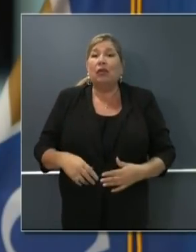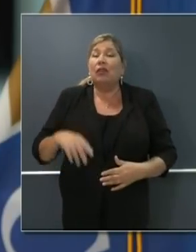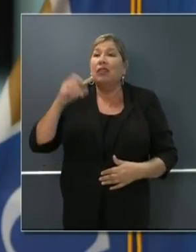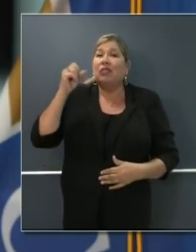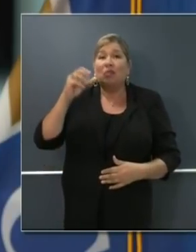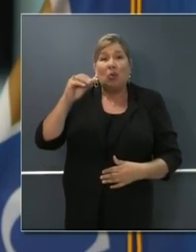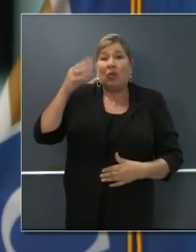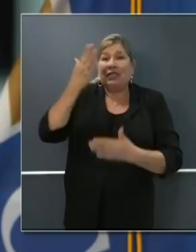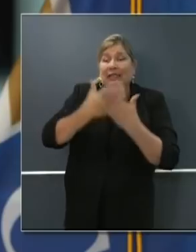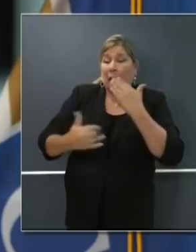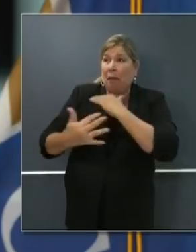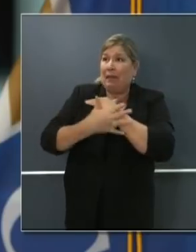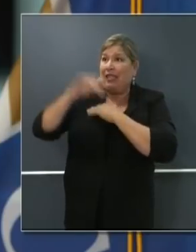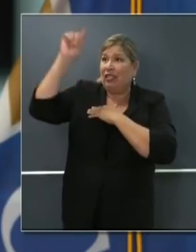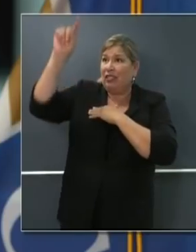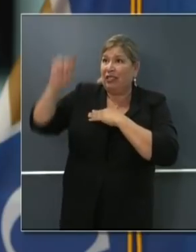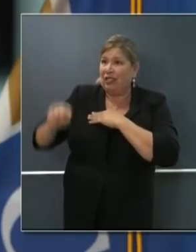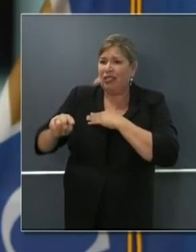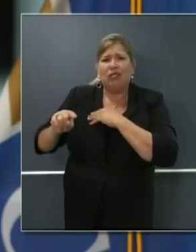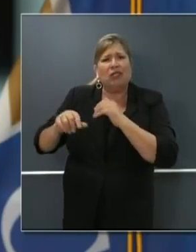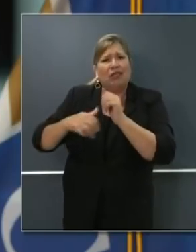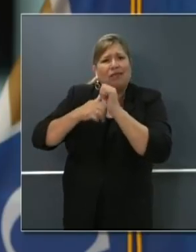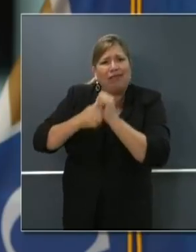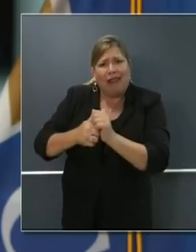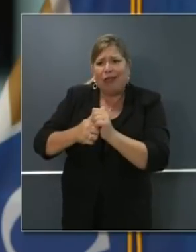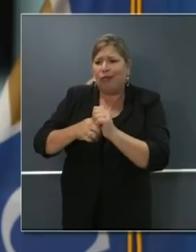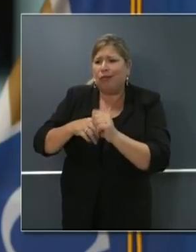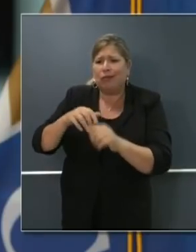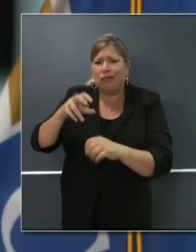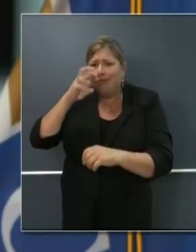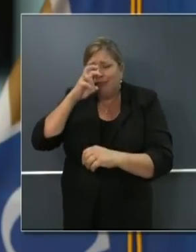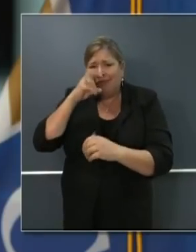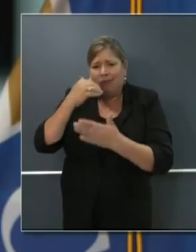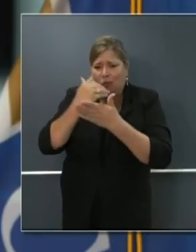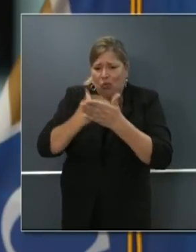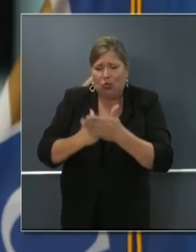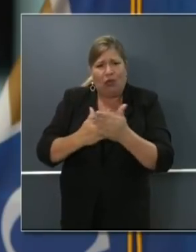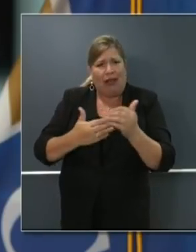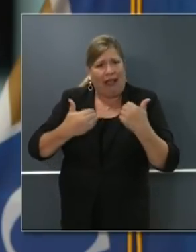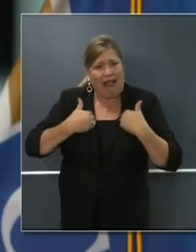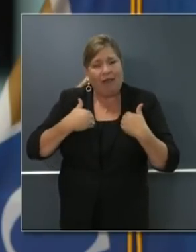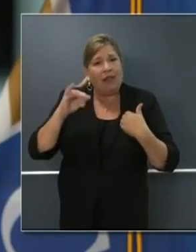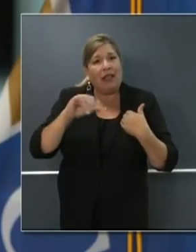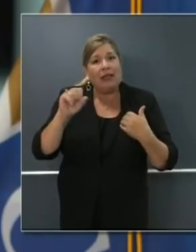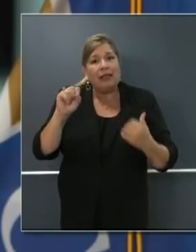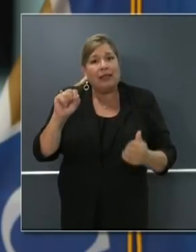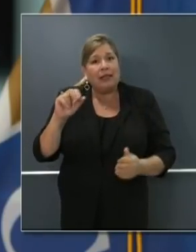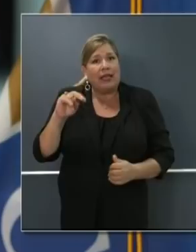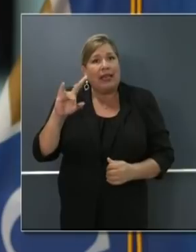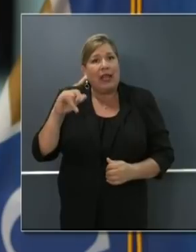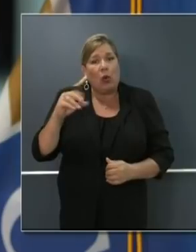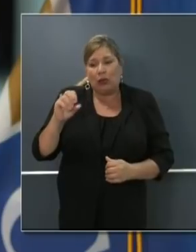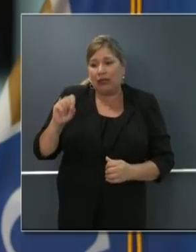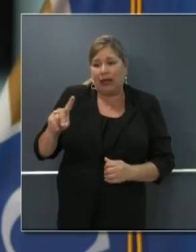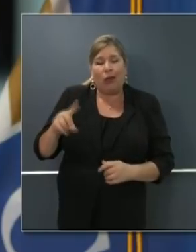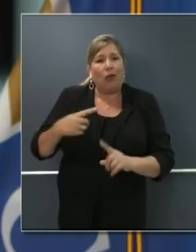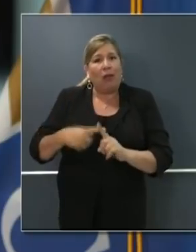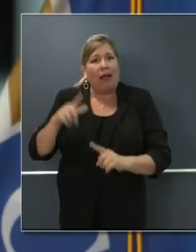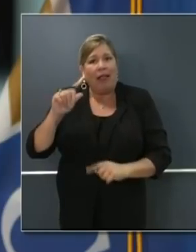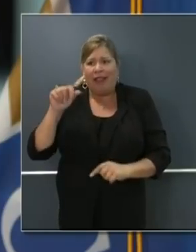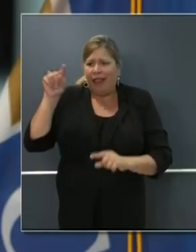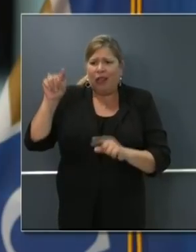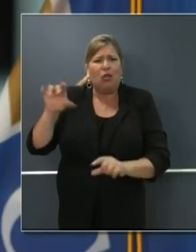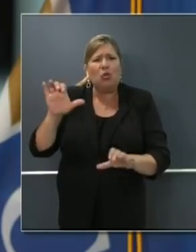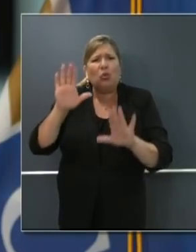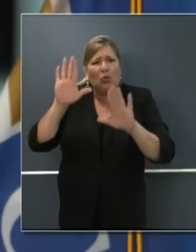that work and that behavior. It should be acknowledged. I mean, San Diego and LA and others, they have done an outstanding job, and we want to